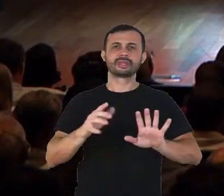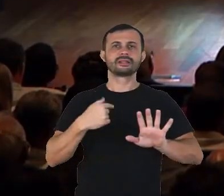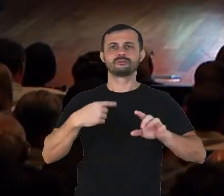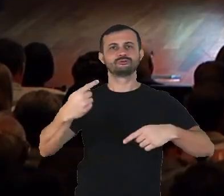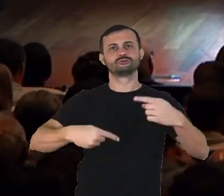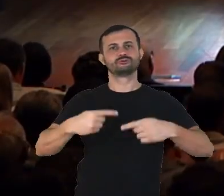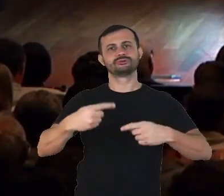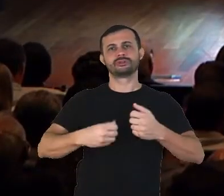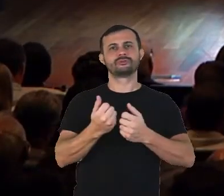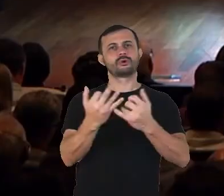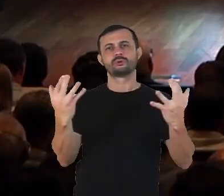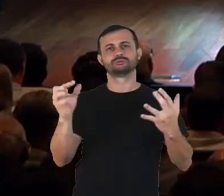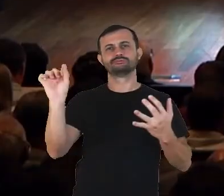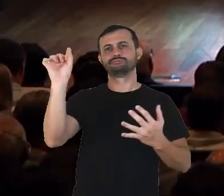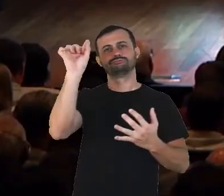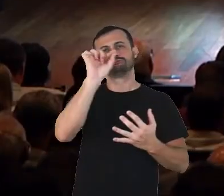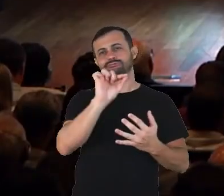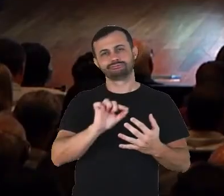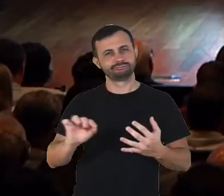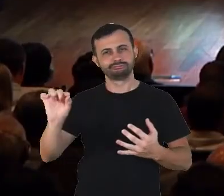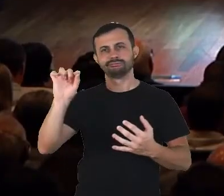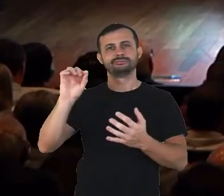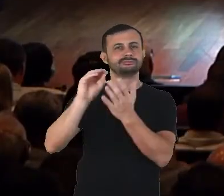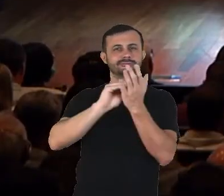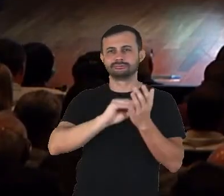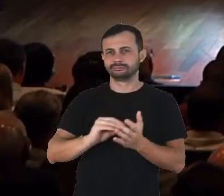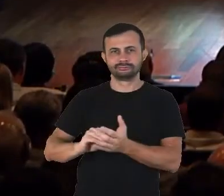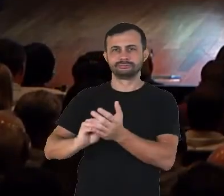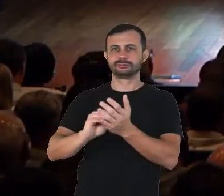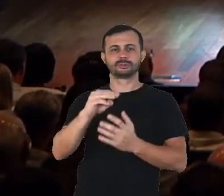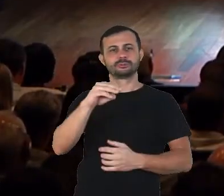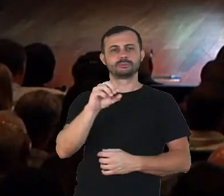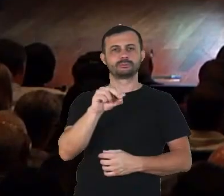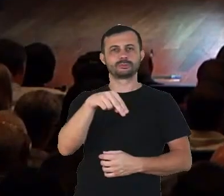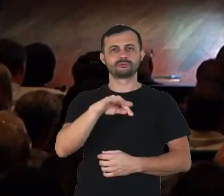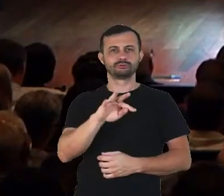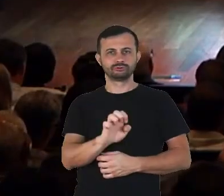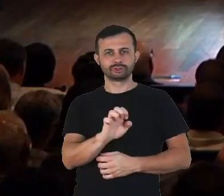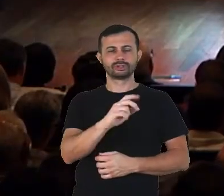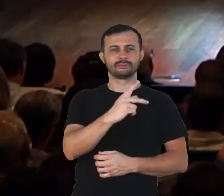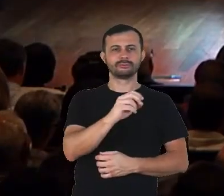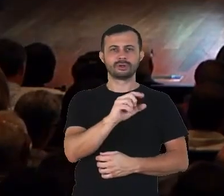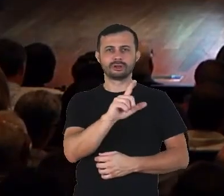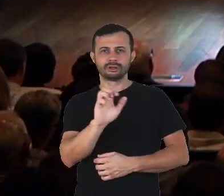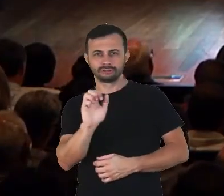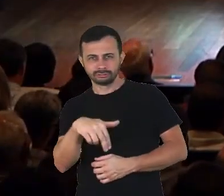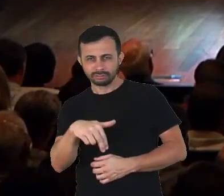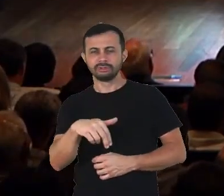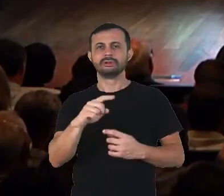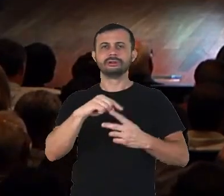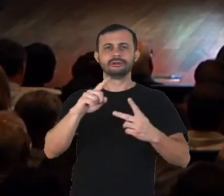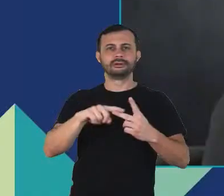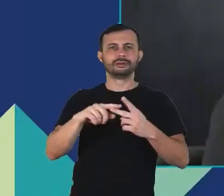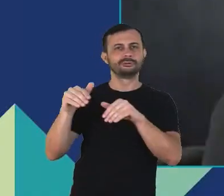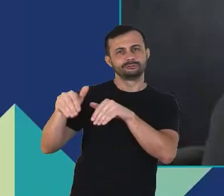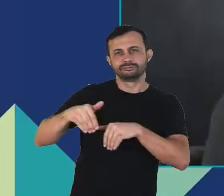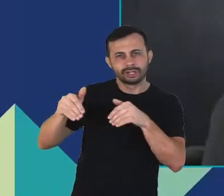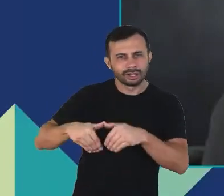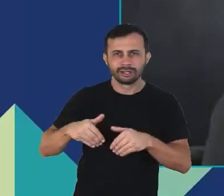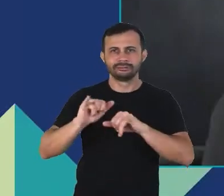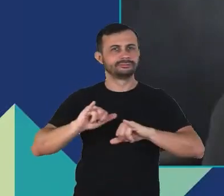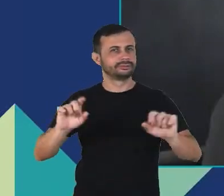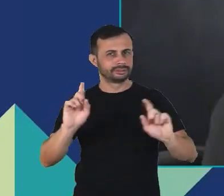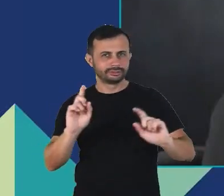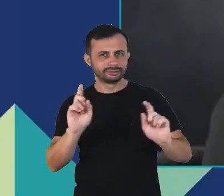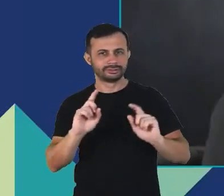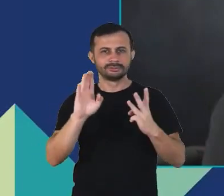Poli. I didn't discuss about Australia. I didn't discuss about the major failure that happened in Turkey